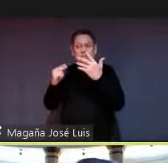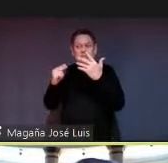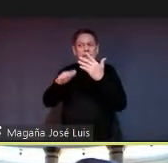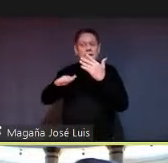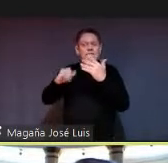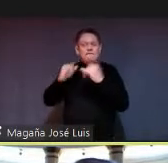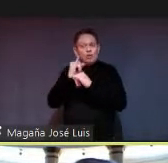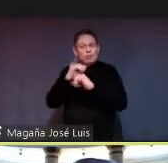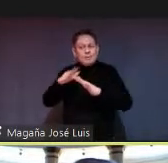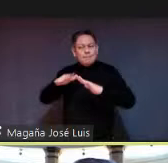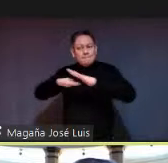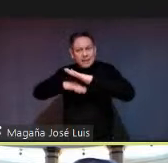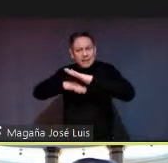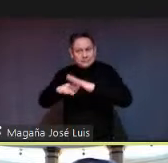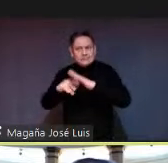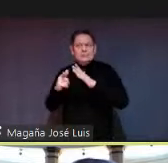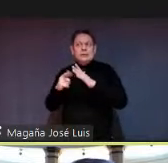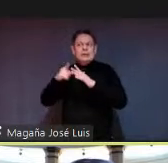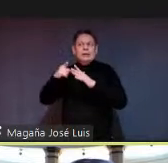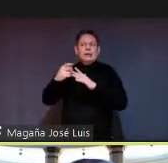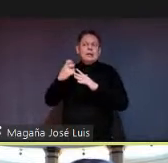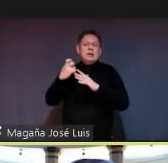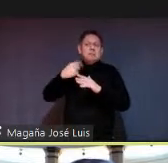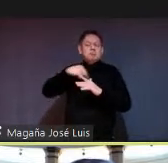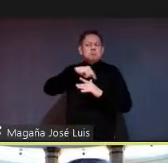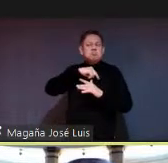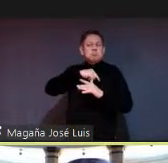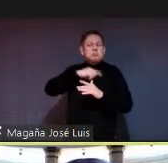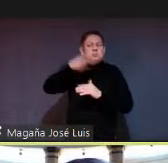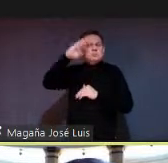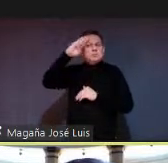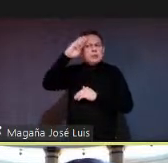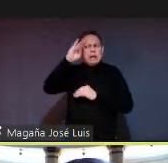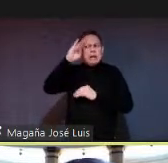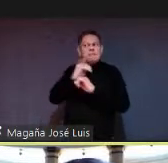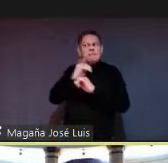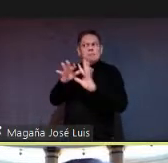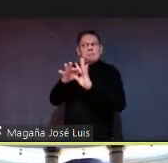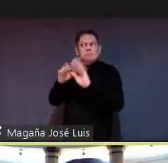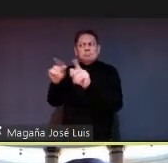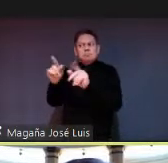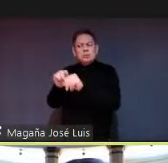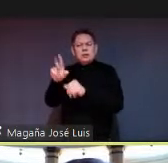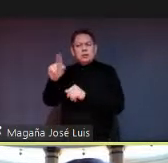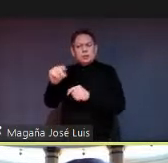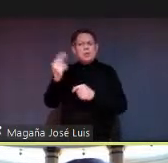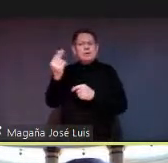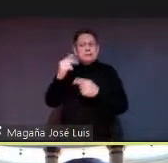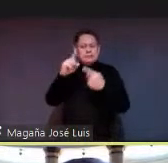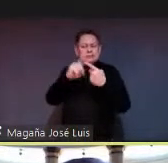education. So we created a new educational model that was based on knowing, being,